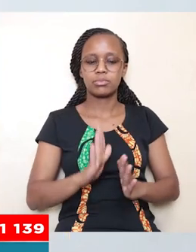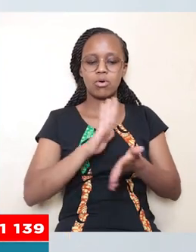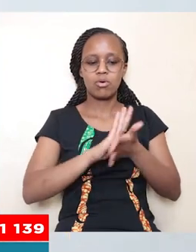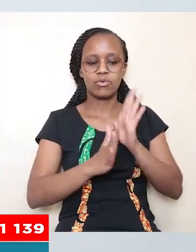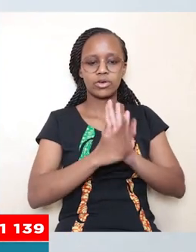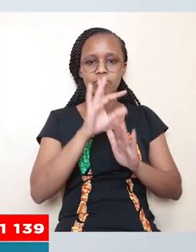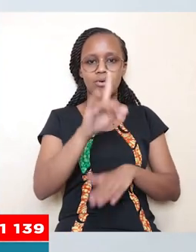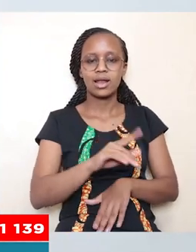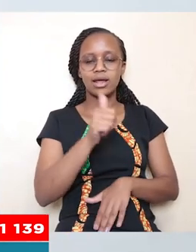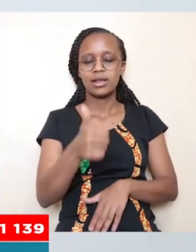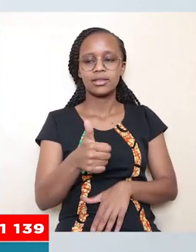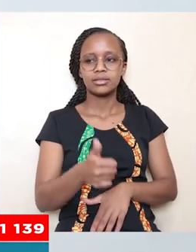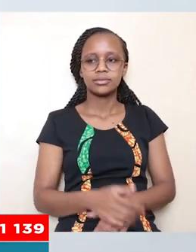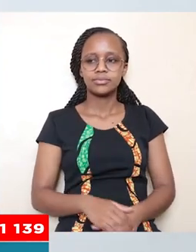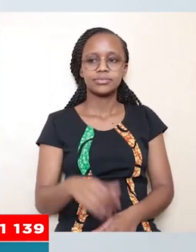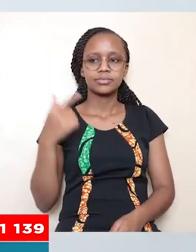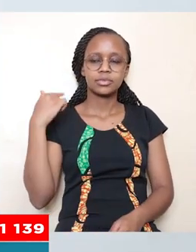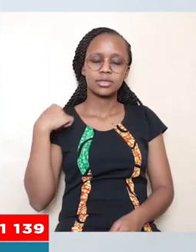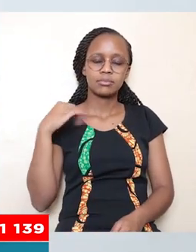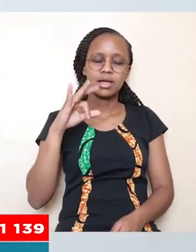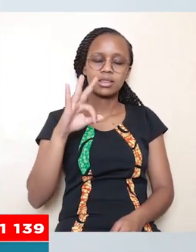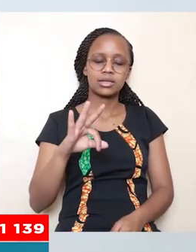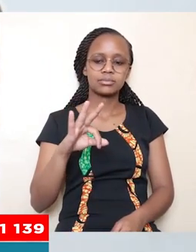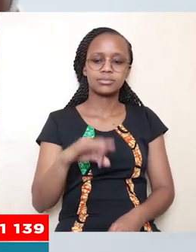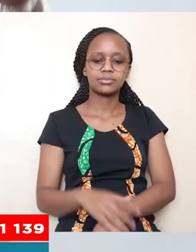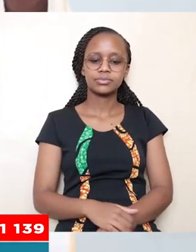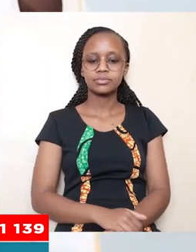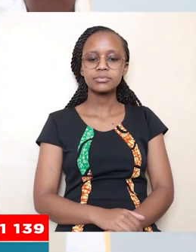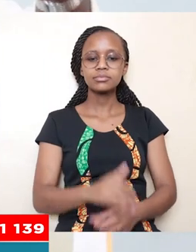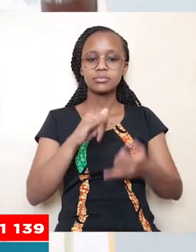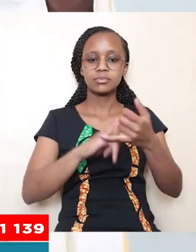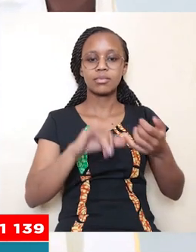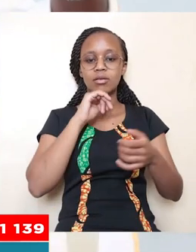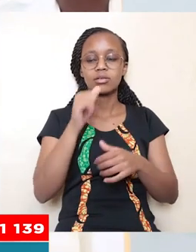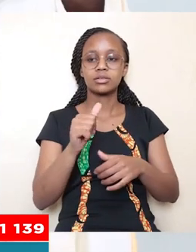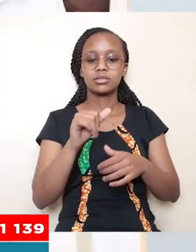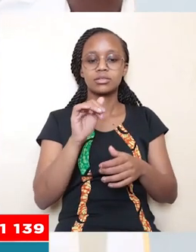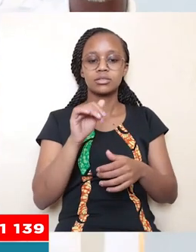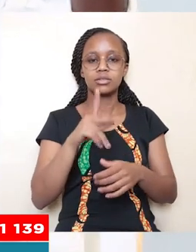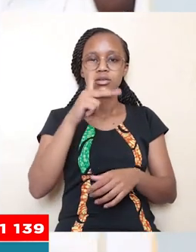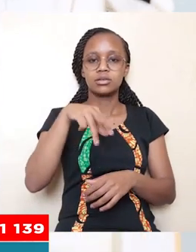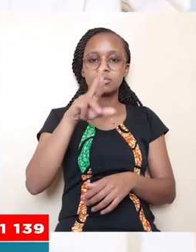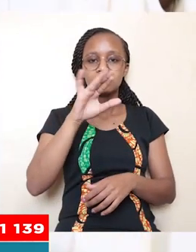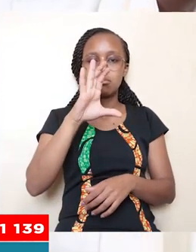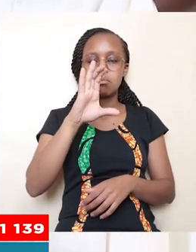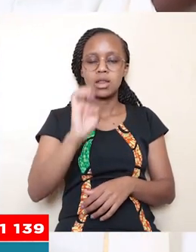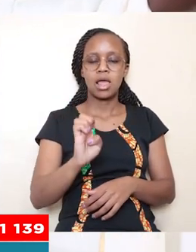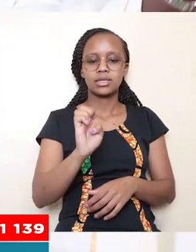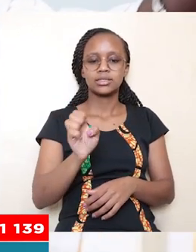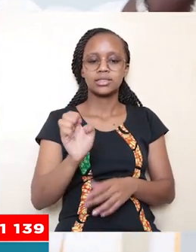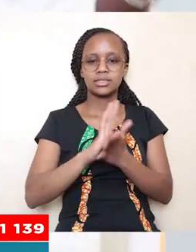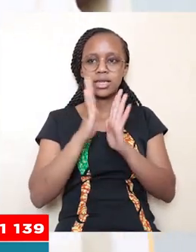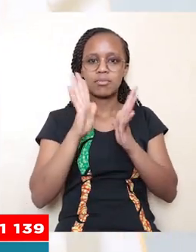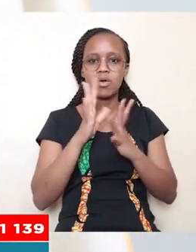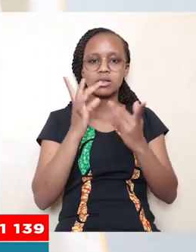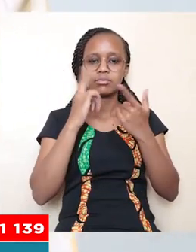forgivers. Principle number three of marriage. Marriage is not a prize-giving event,